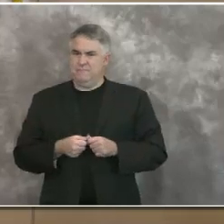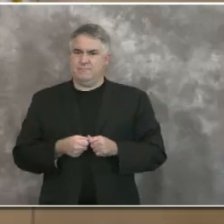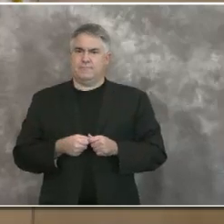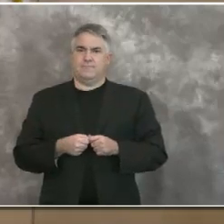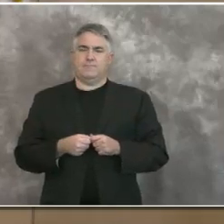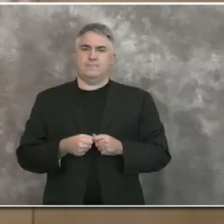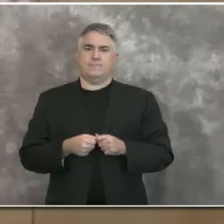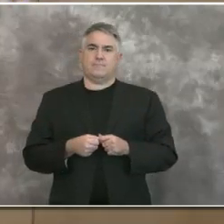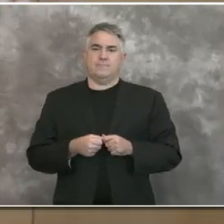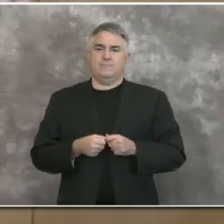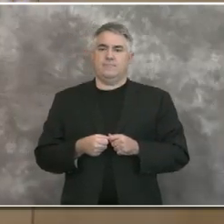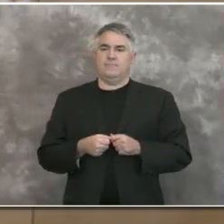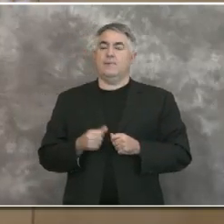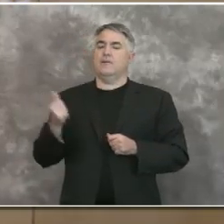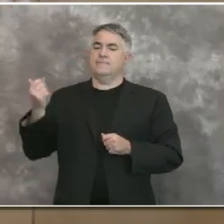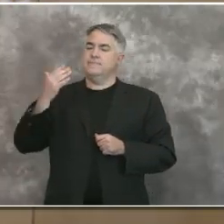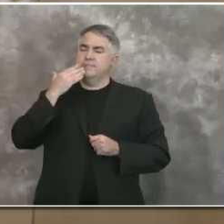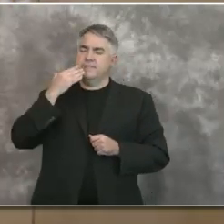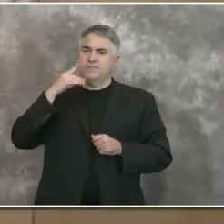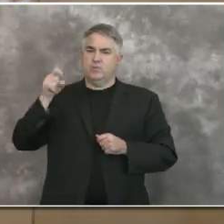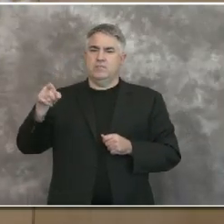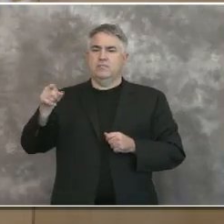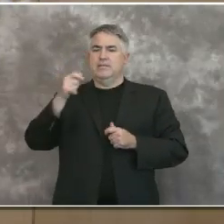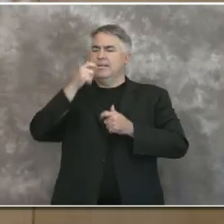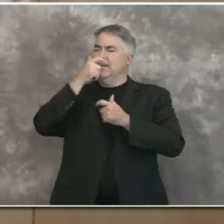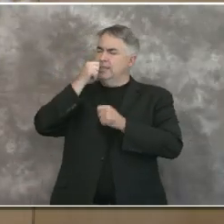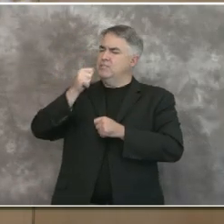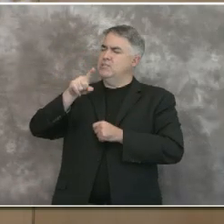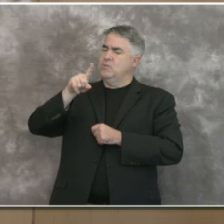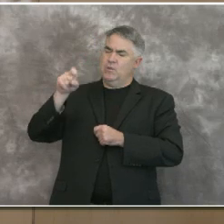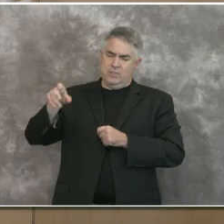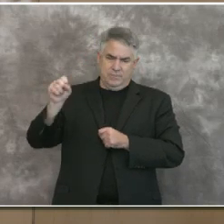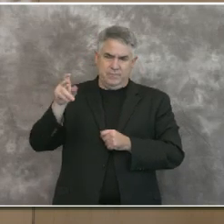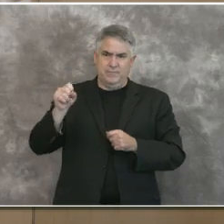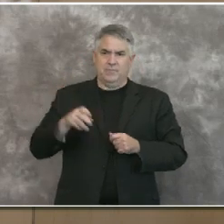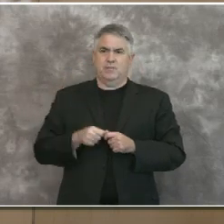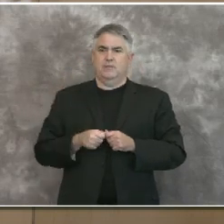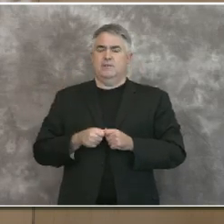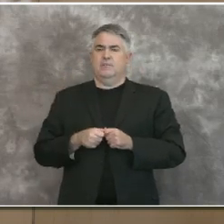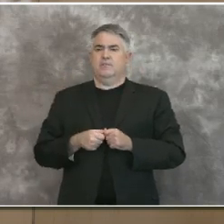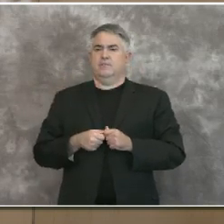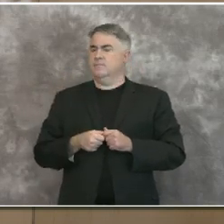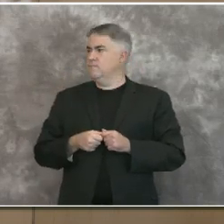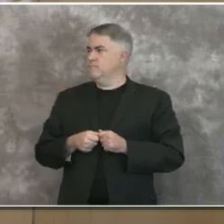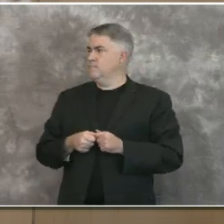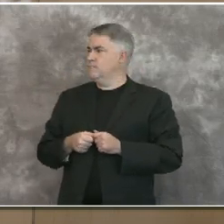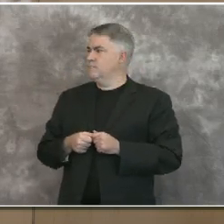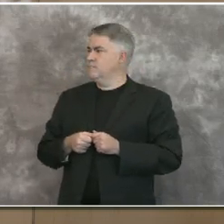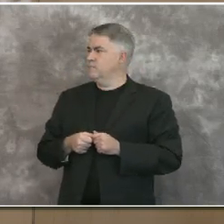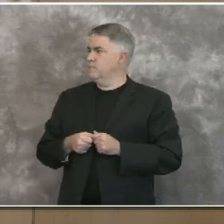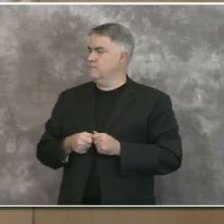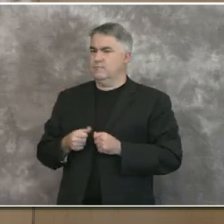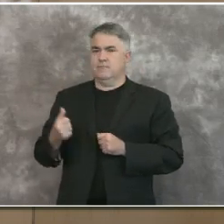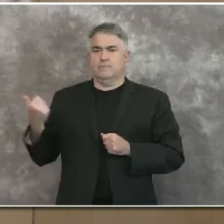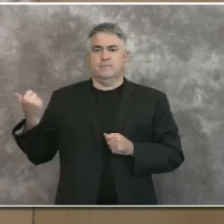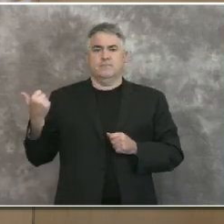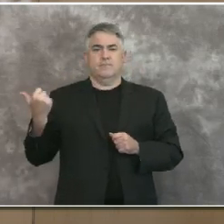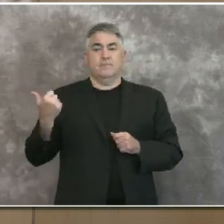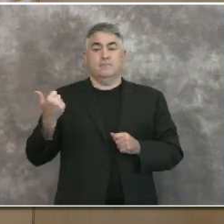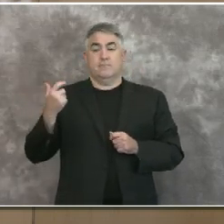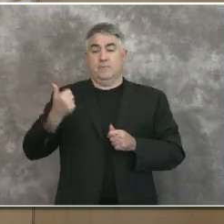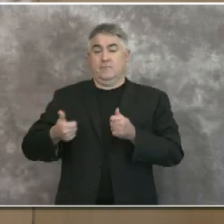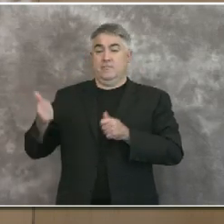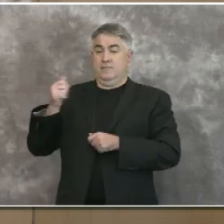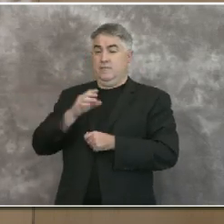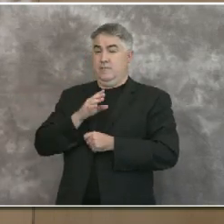Well, thank you for that question, and that's an interesting response. At our Chief Executive Officer meeting with the hospitals